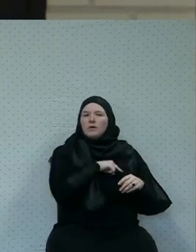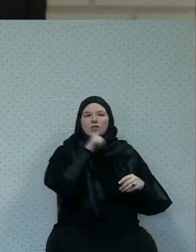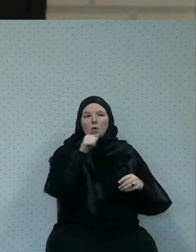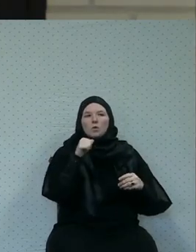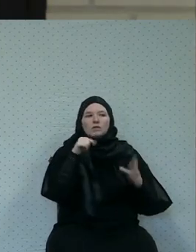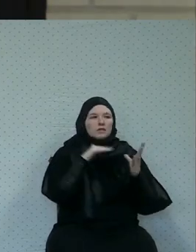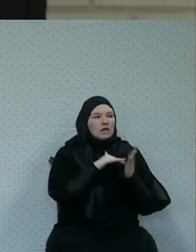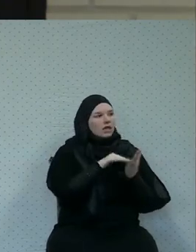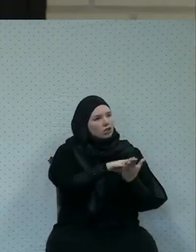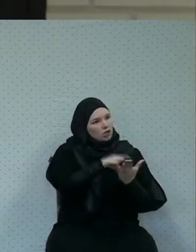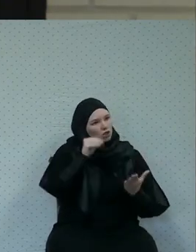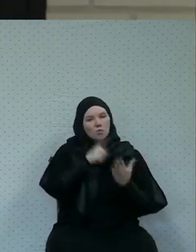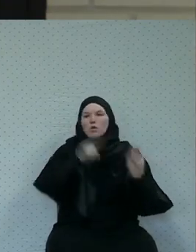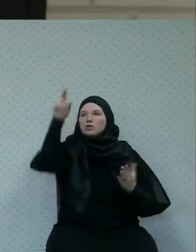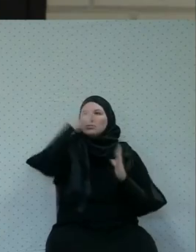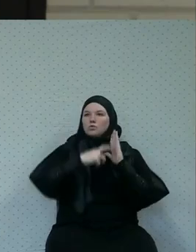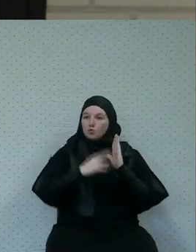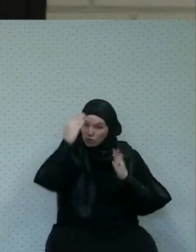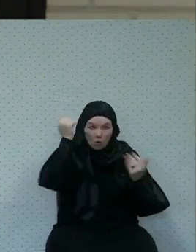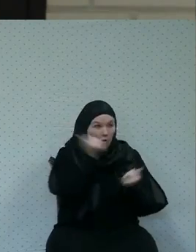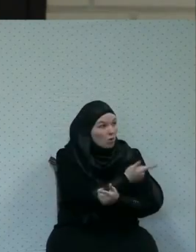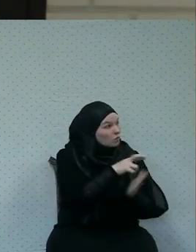to learn what those rules are.